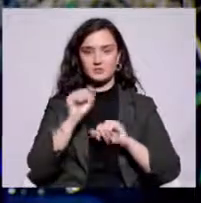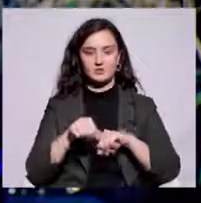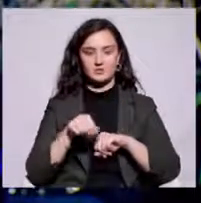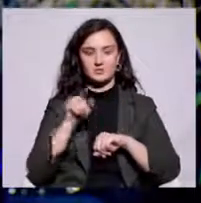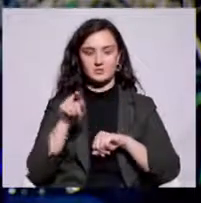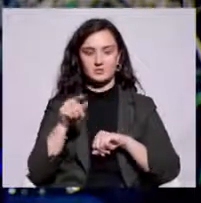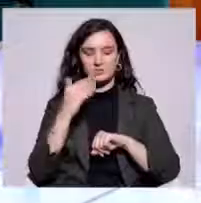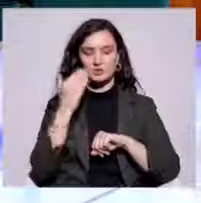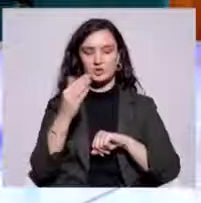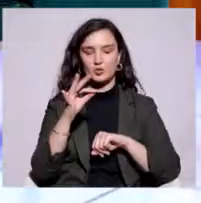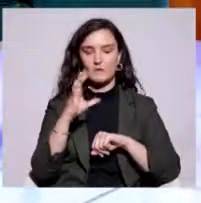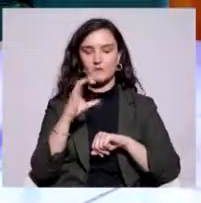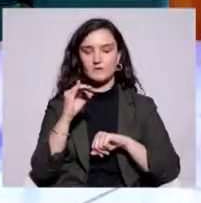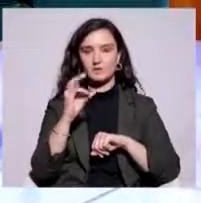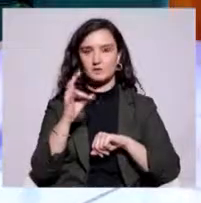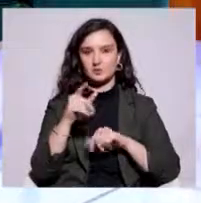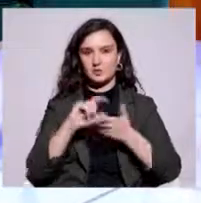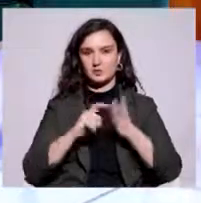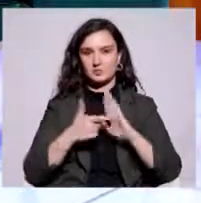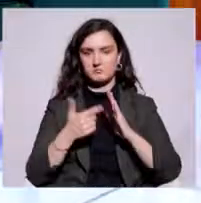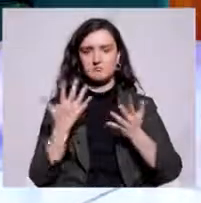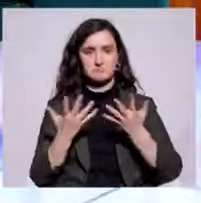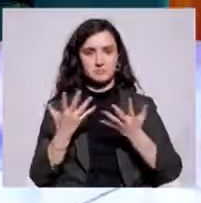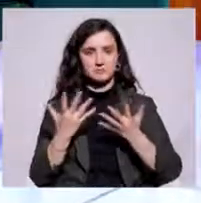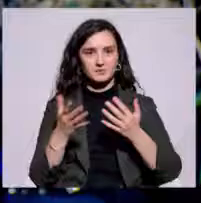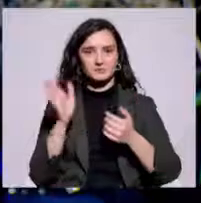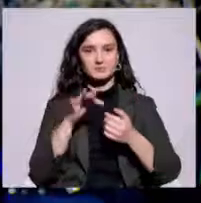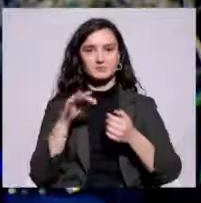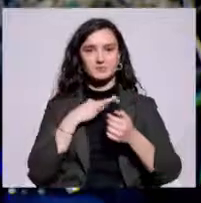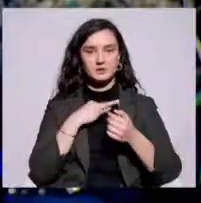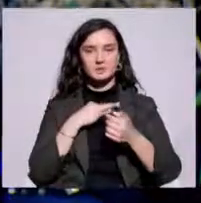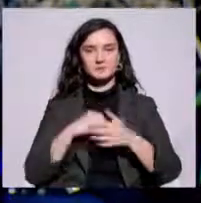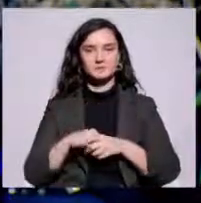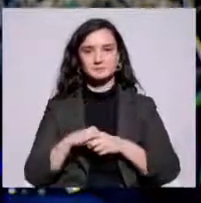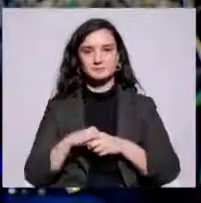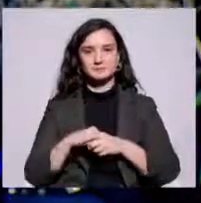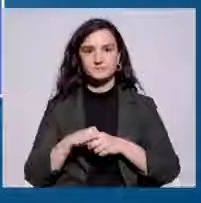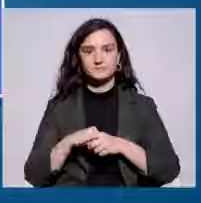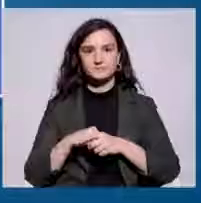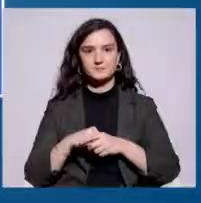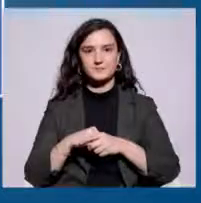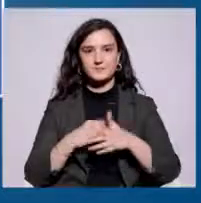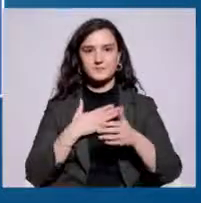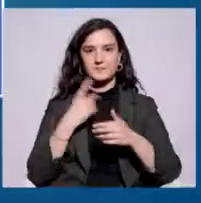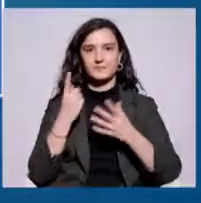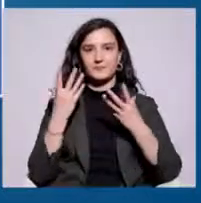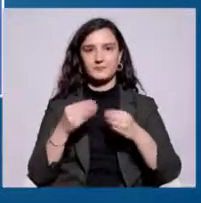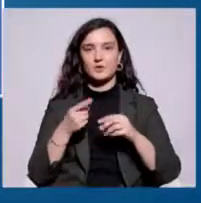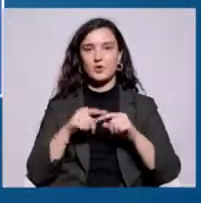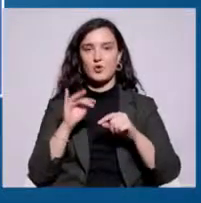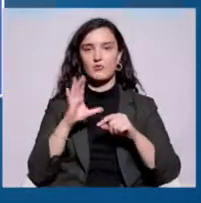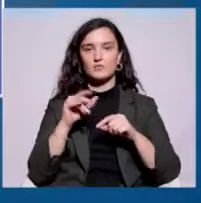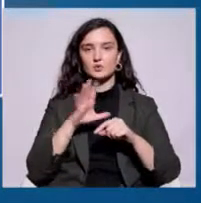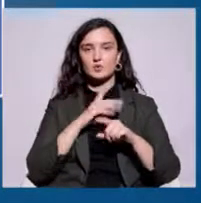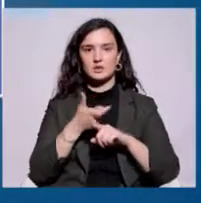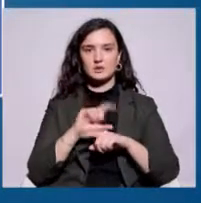it is your office room. Oh, maybe. Let me tell you. Okay. My first day at the office